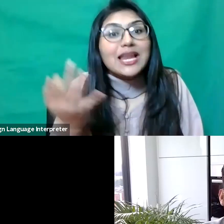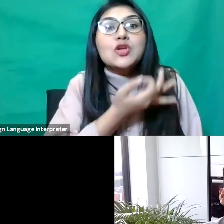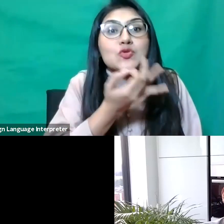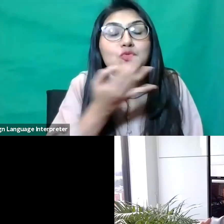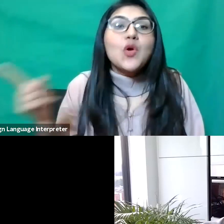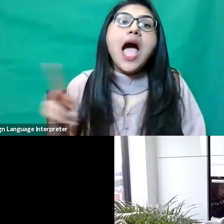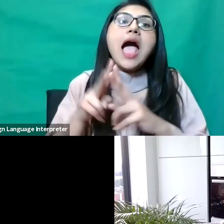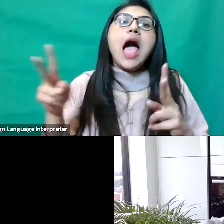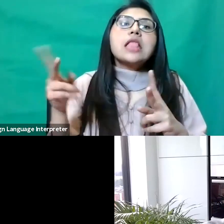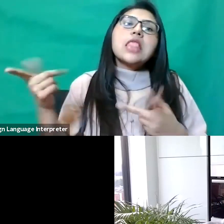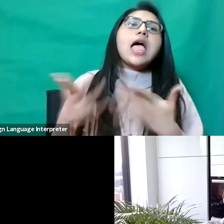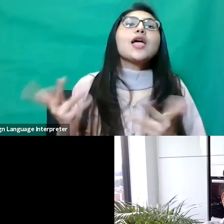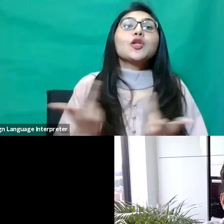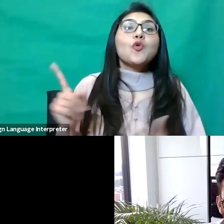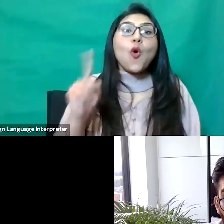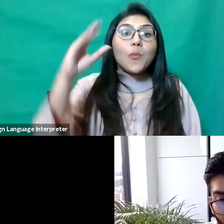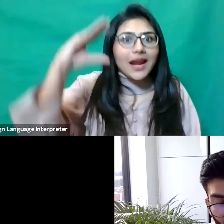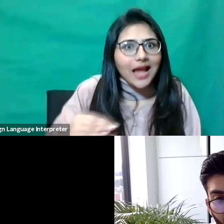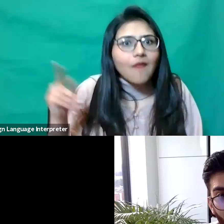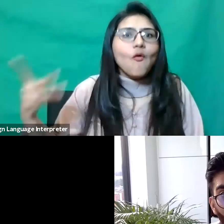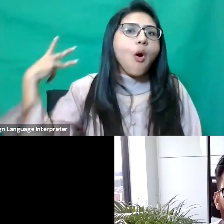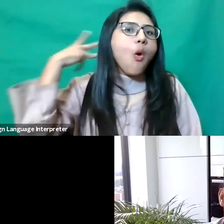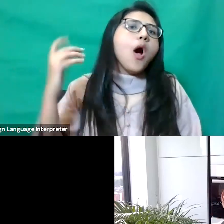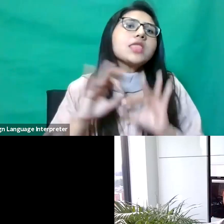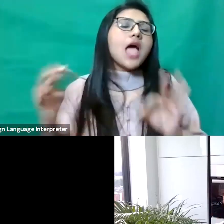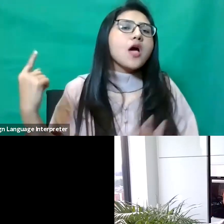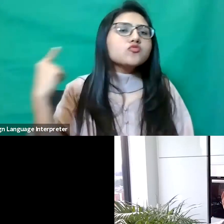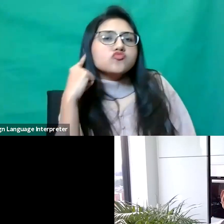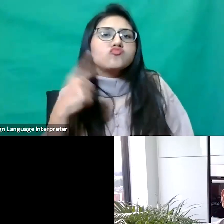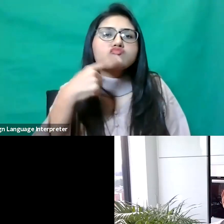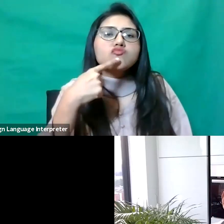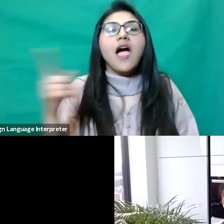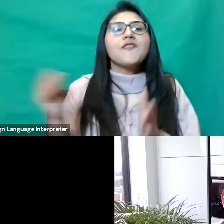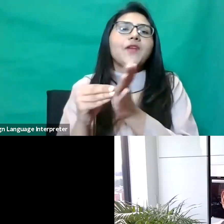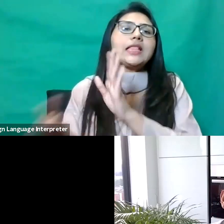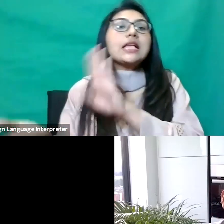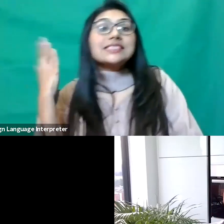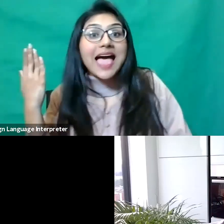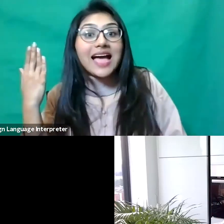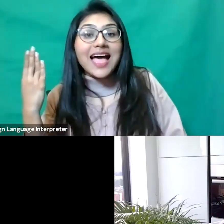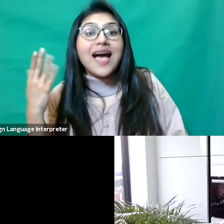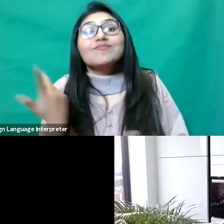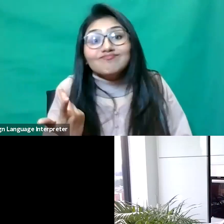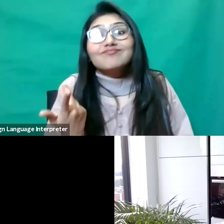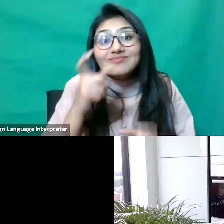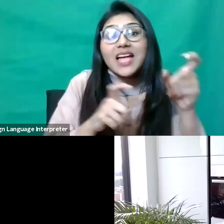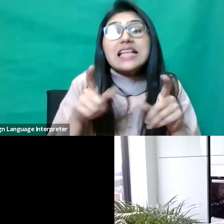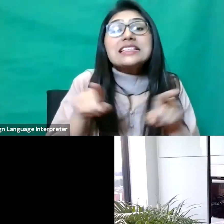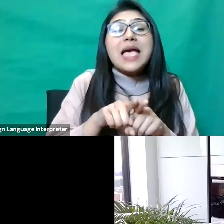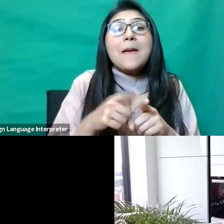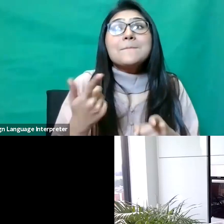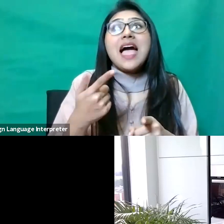cochlear implant at the early age. So what I'm trying to say, that it's important to get hearing tests as soon